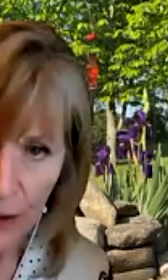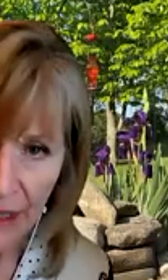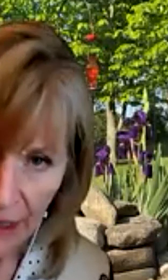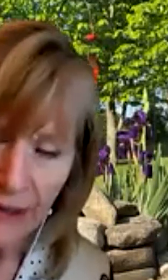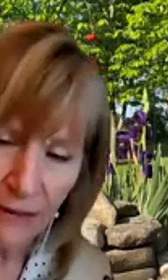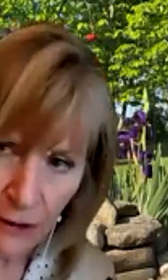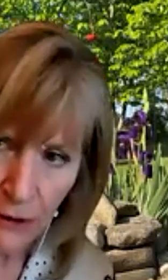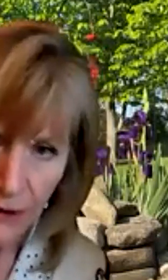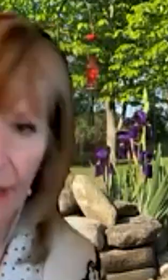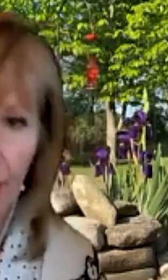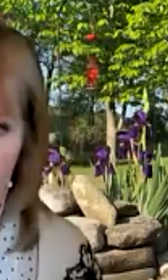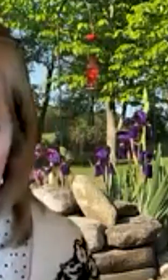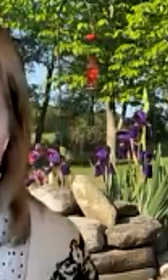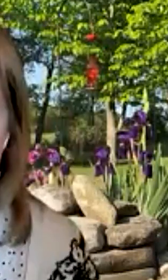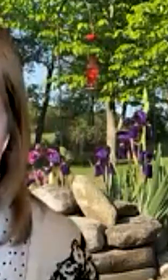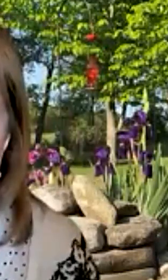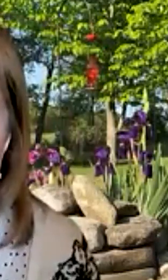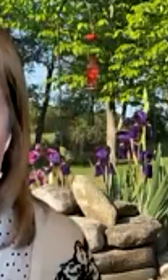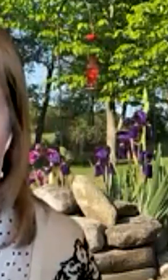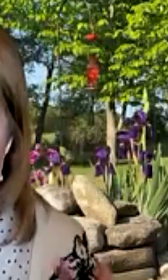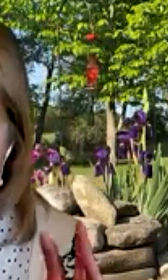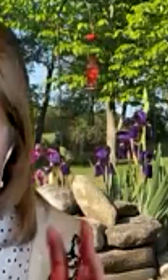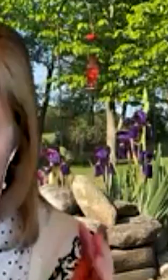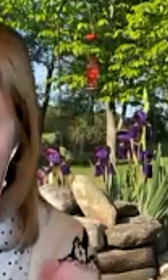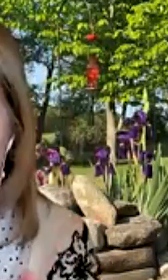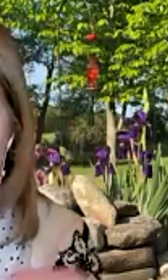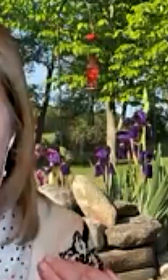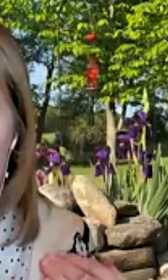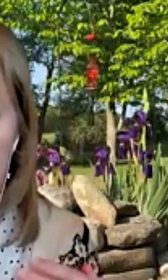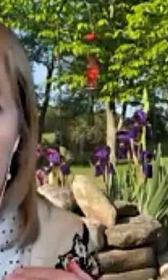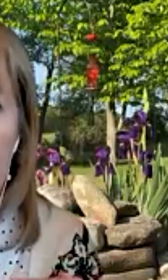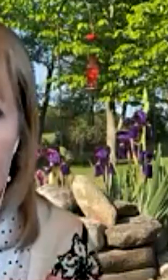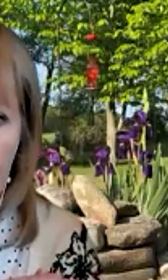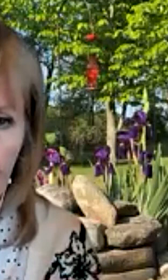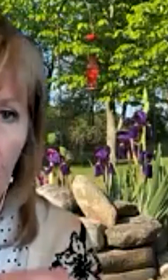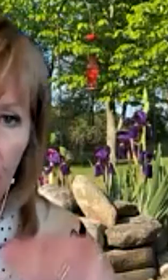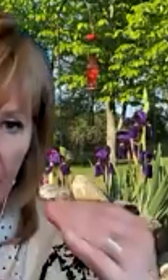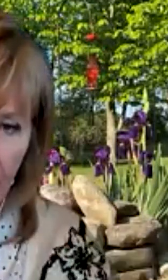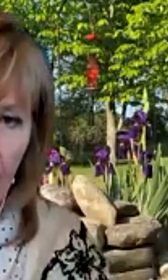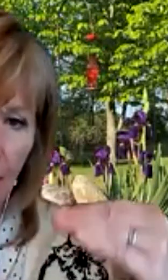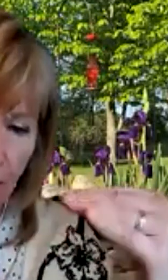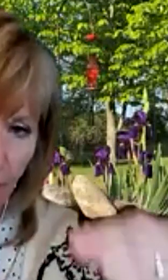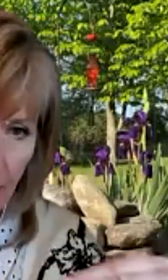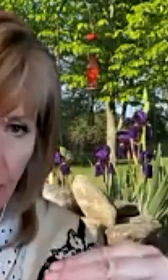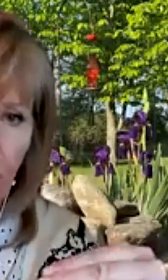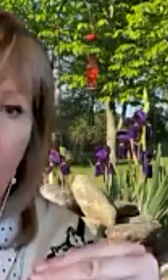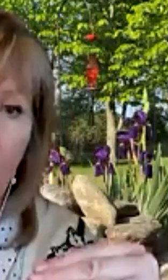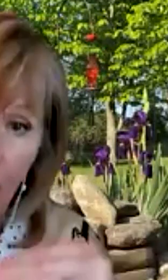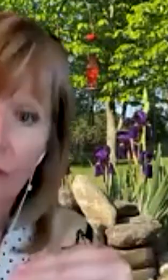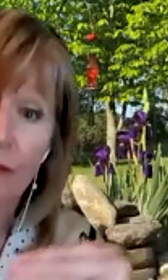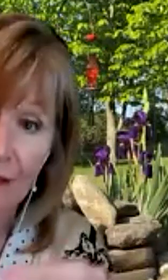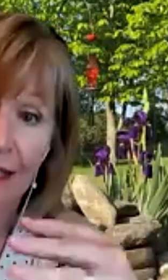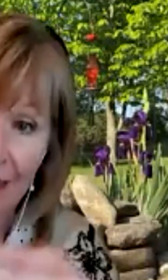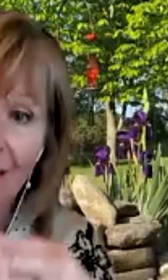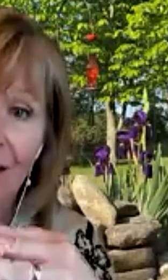to go implement it out in the real world. And they're really encouraging folks to do what they call sort of a blend of both testing that it's effective